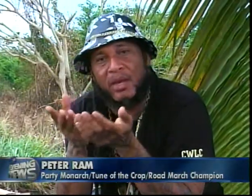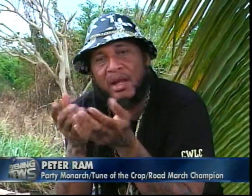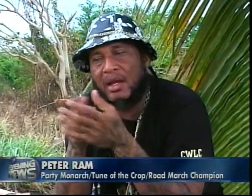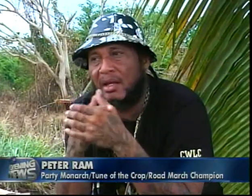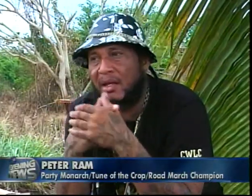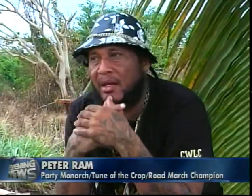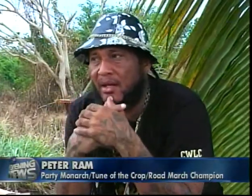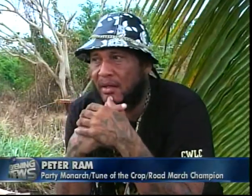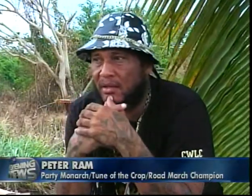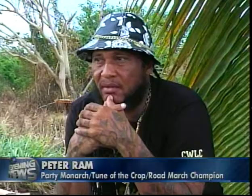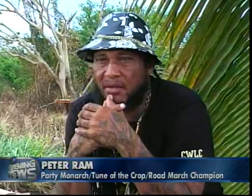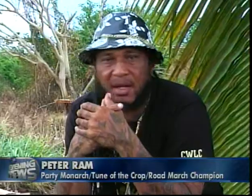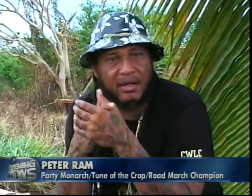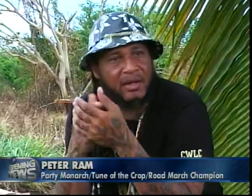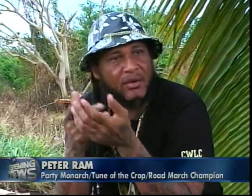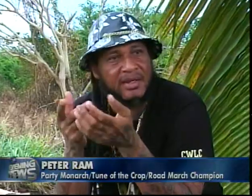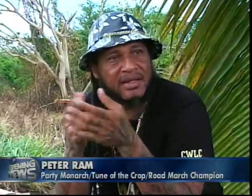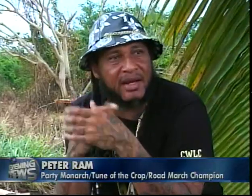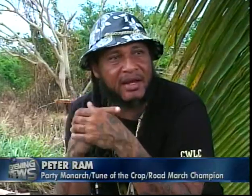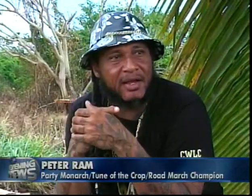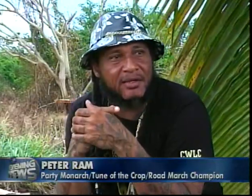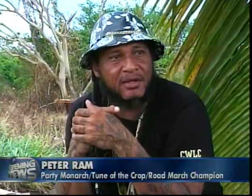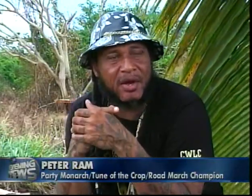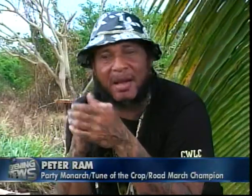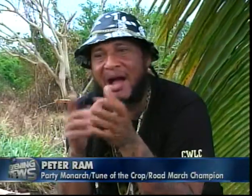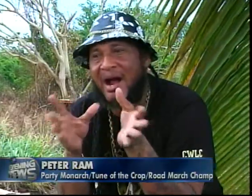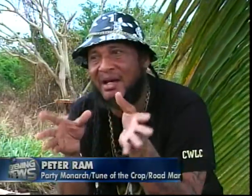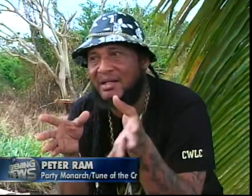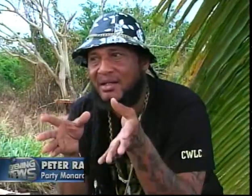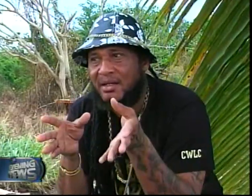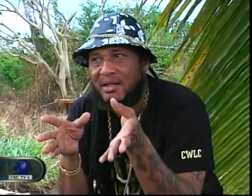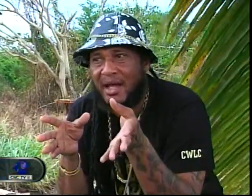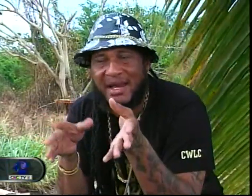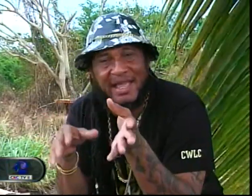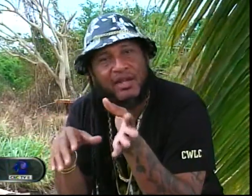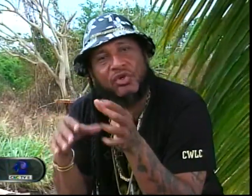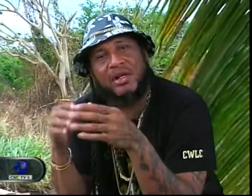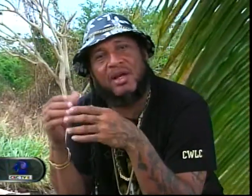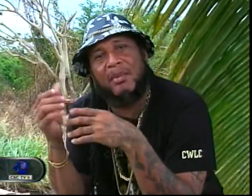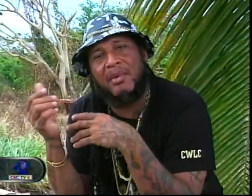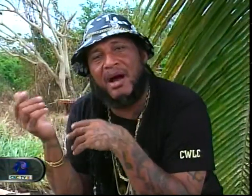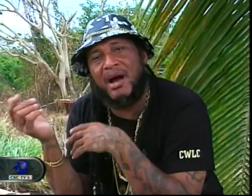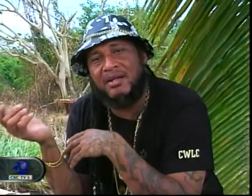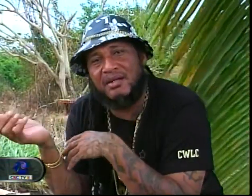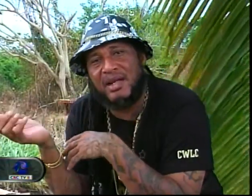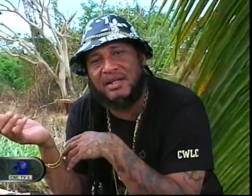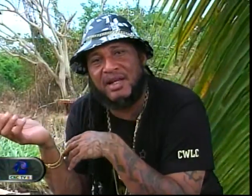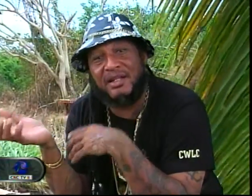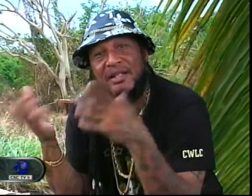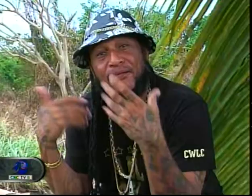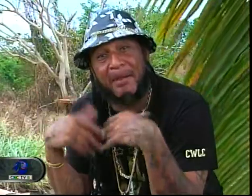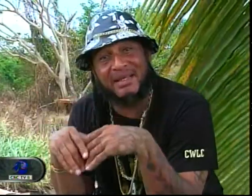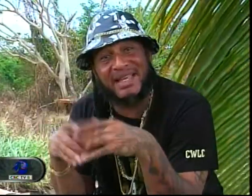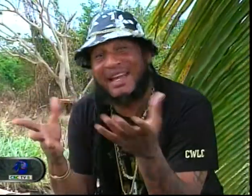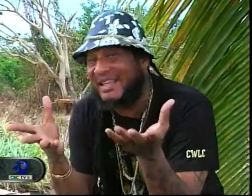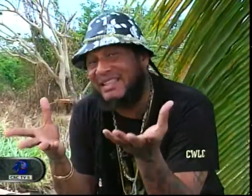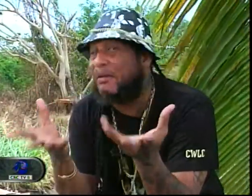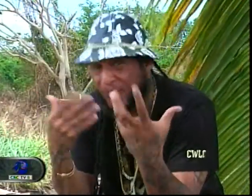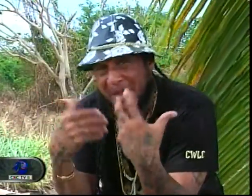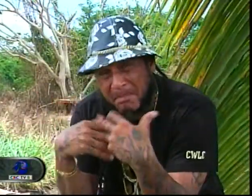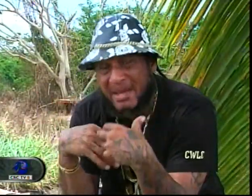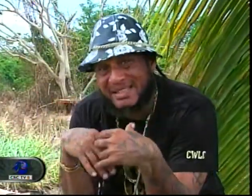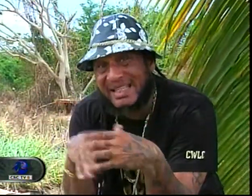give away, like not like the rest that they can come hard, and then gonna try to come hard next year to defend my thing